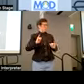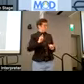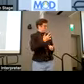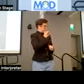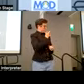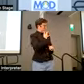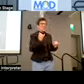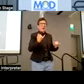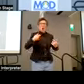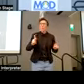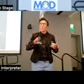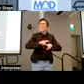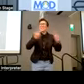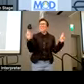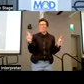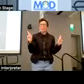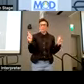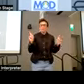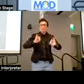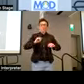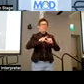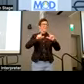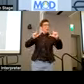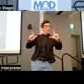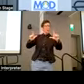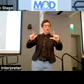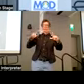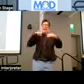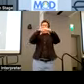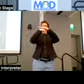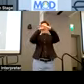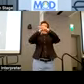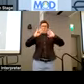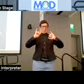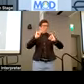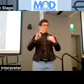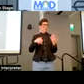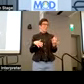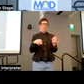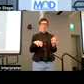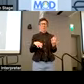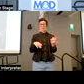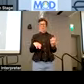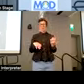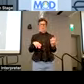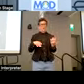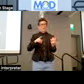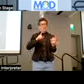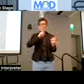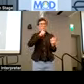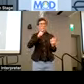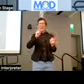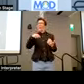opportunity to really do something different. And I started to think about this differently. And you'd think about access. And again, we started our journey on, you know, improved citizen